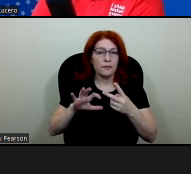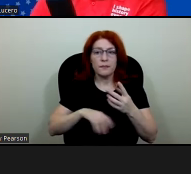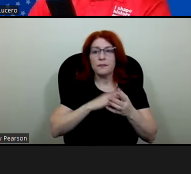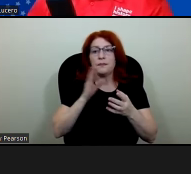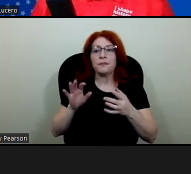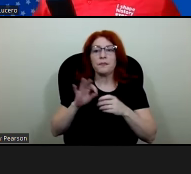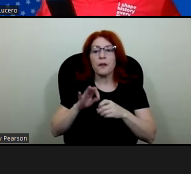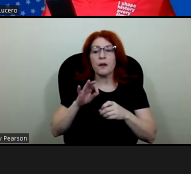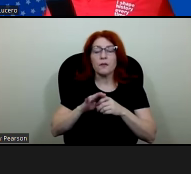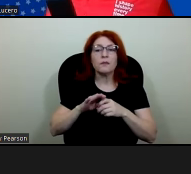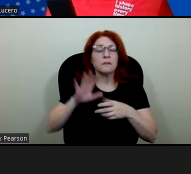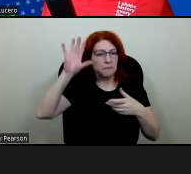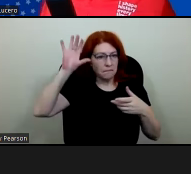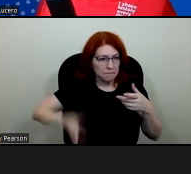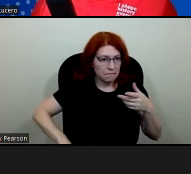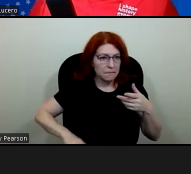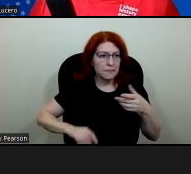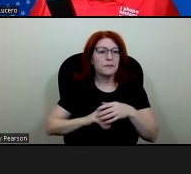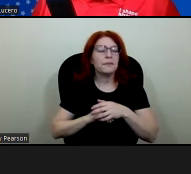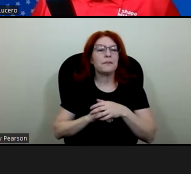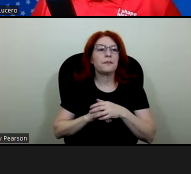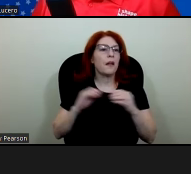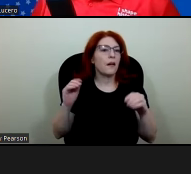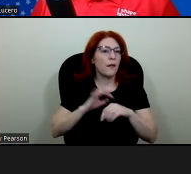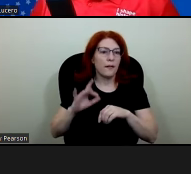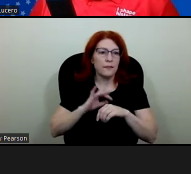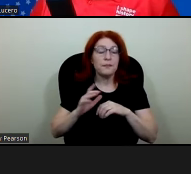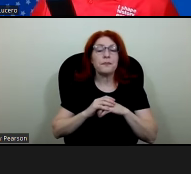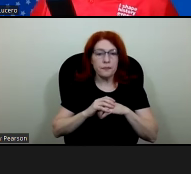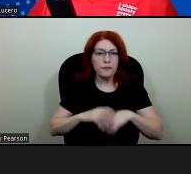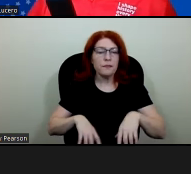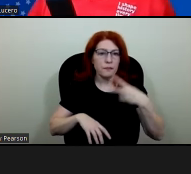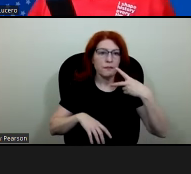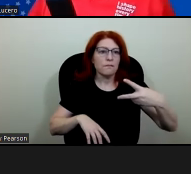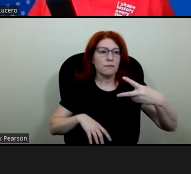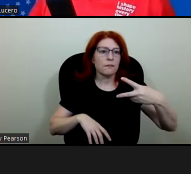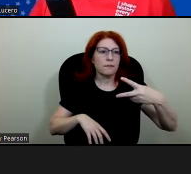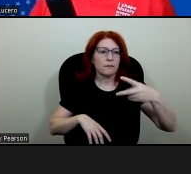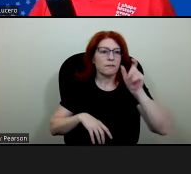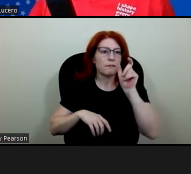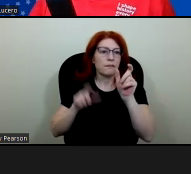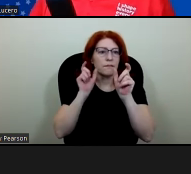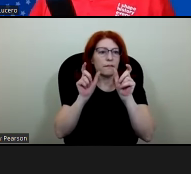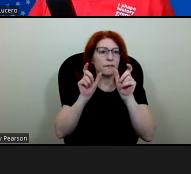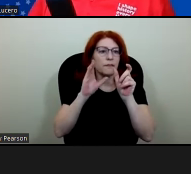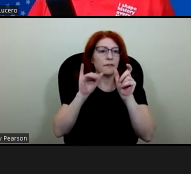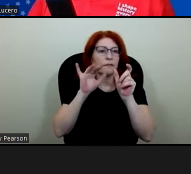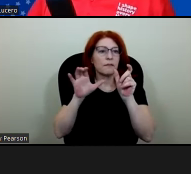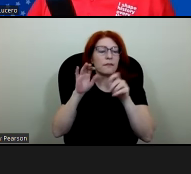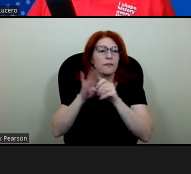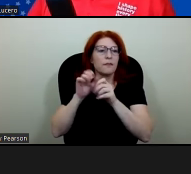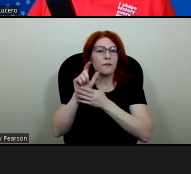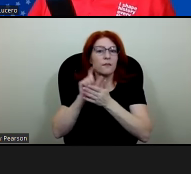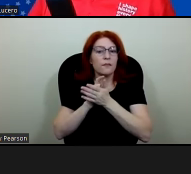and we have nothing left in vote information. So we have 2 categories left now, civic engagement, vote